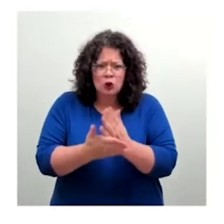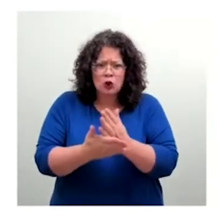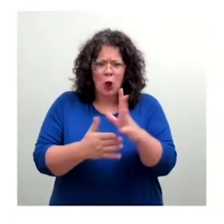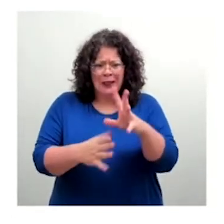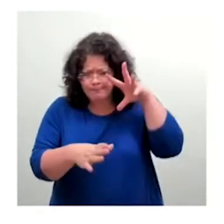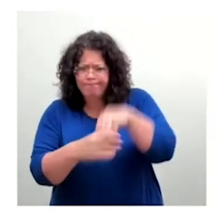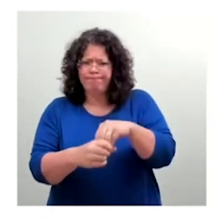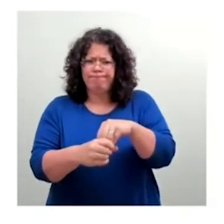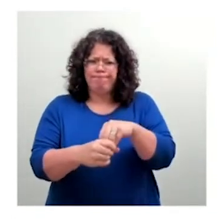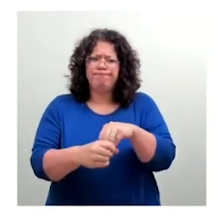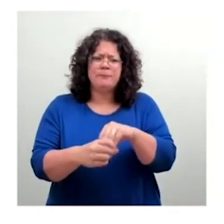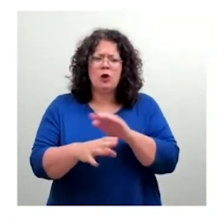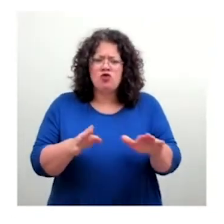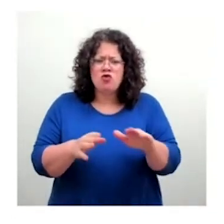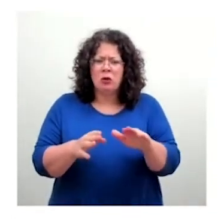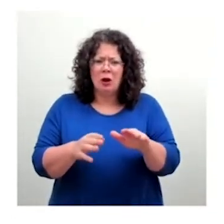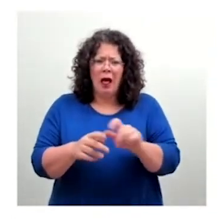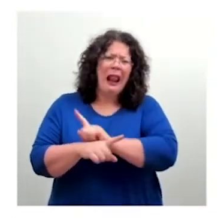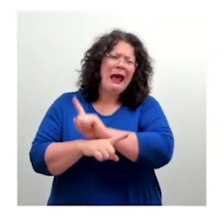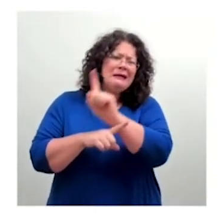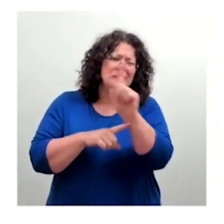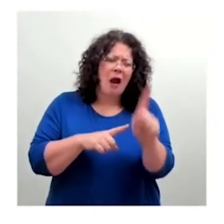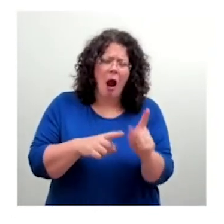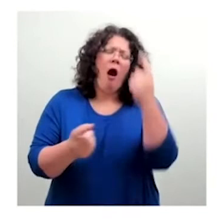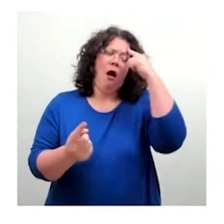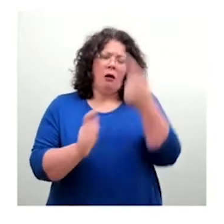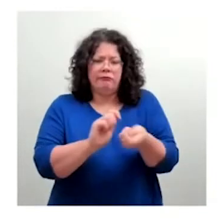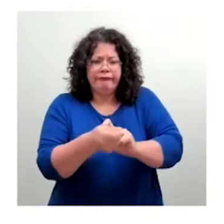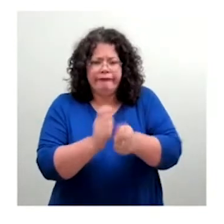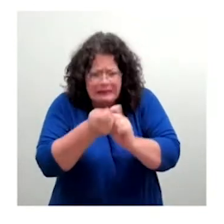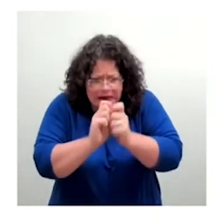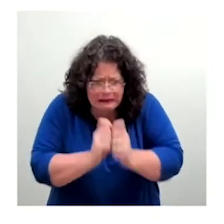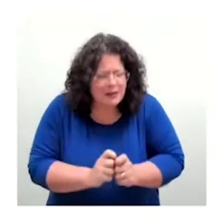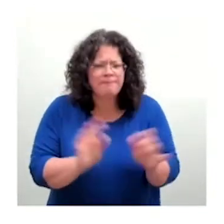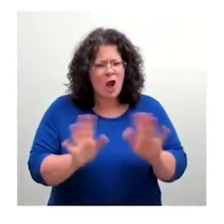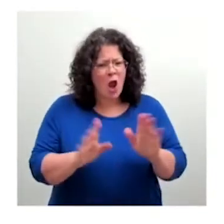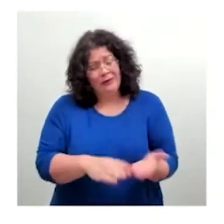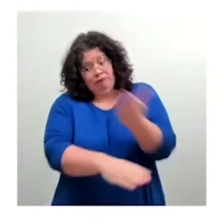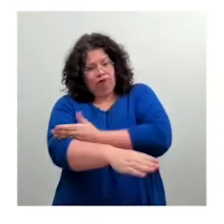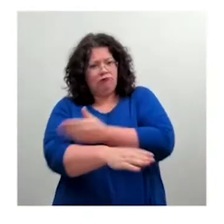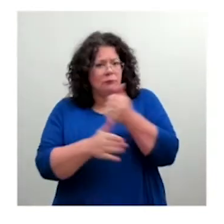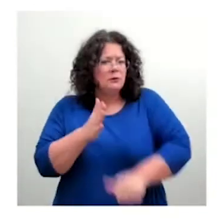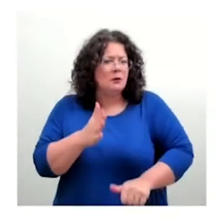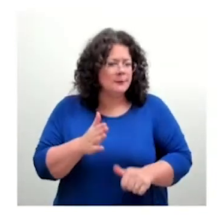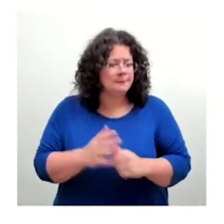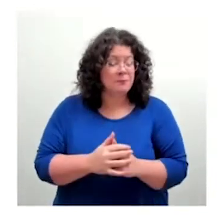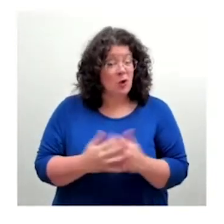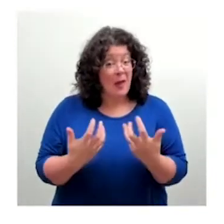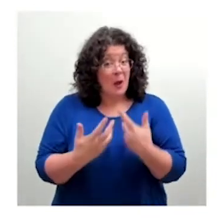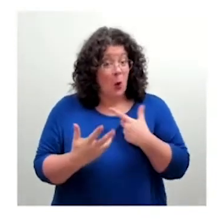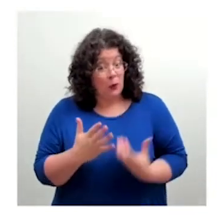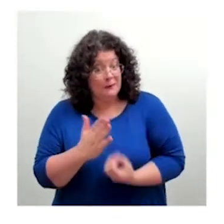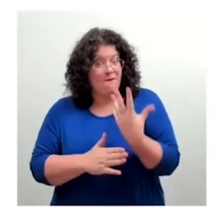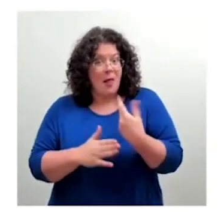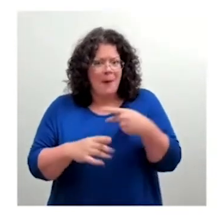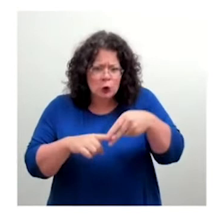doing now is actually going out and educating our customers on that. So, you know, my team, we kind of set out our priorities